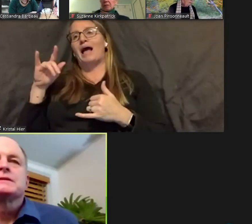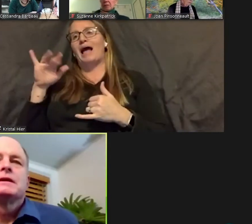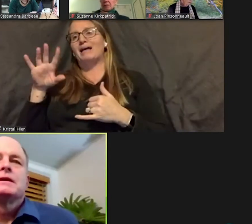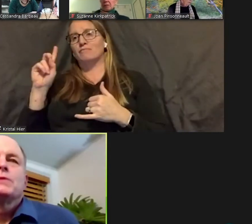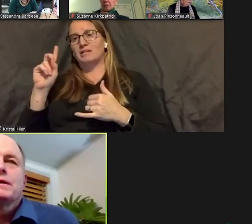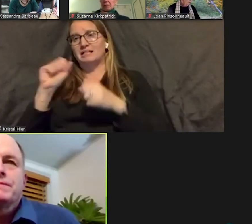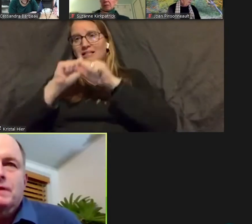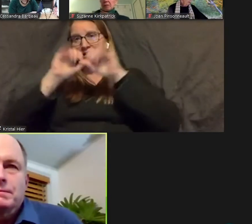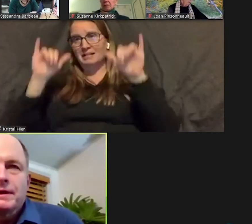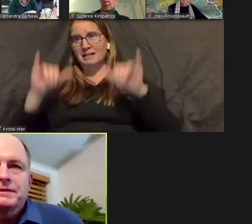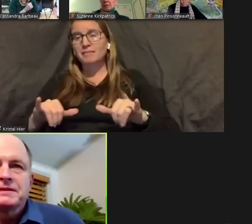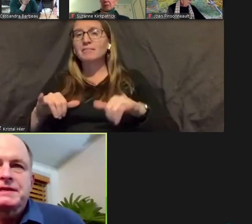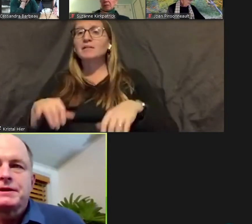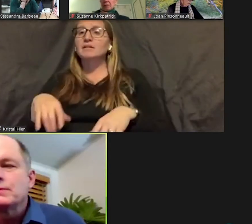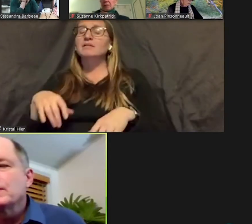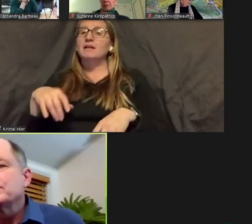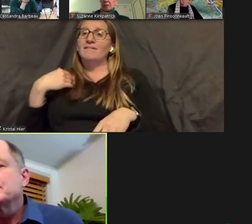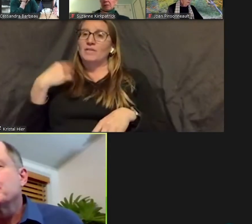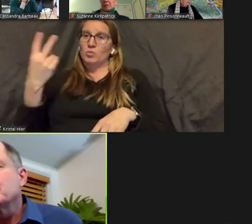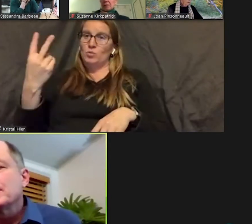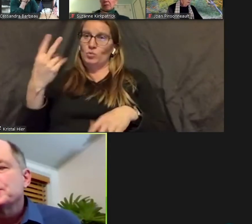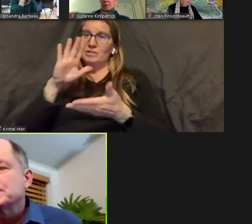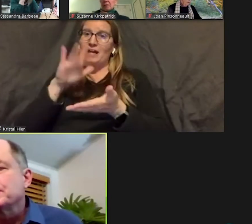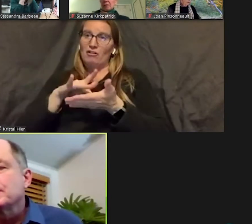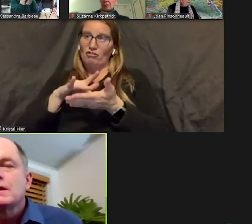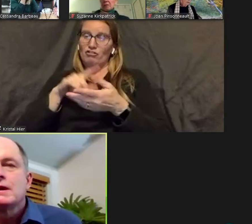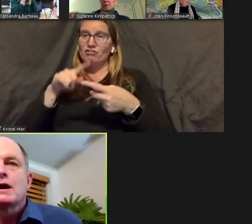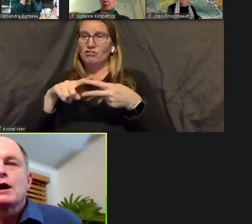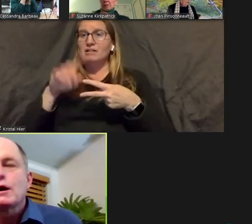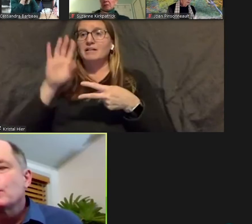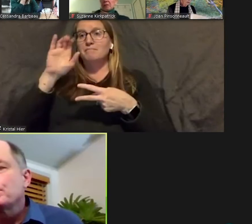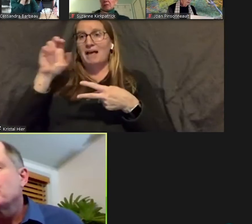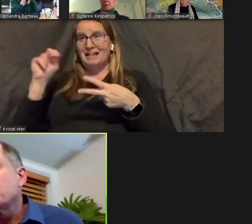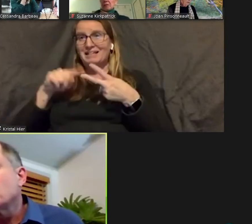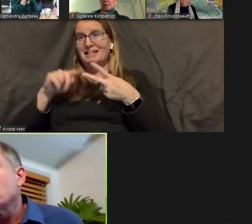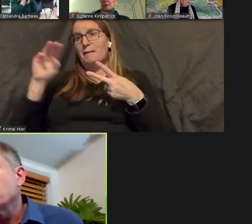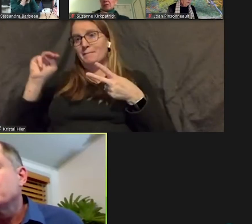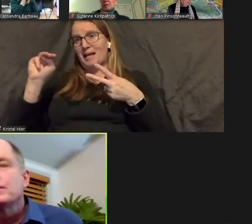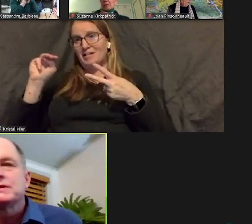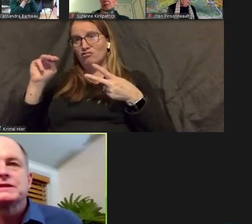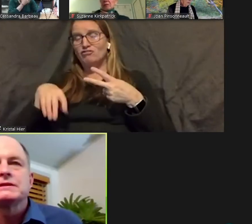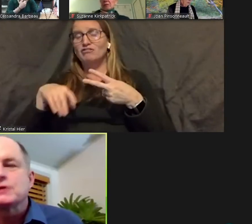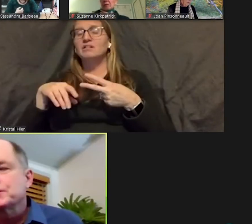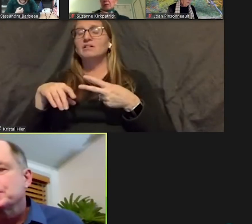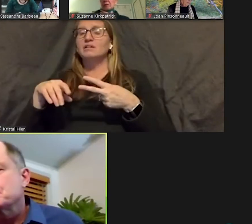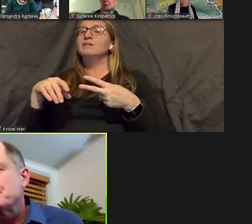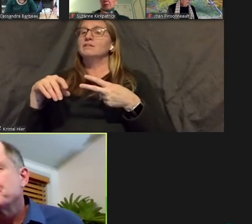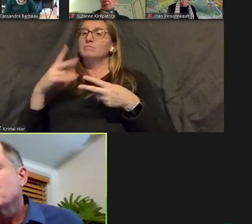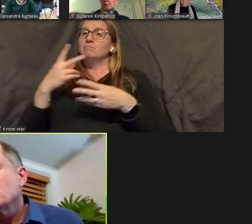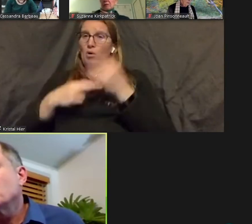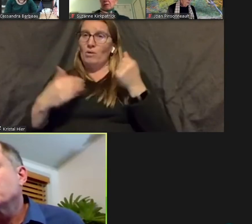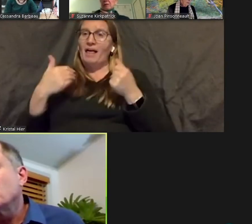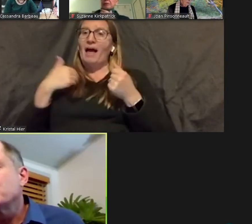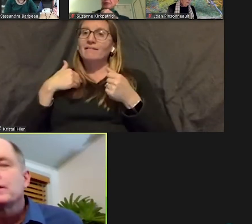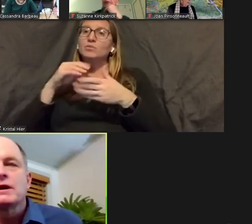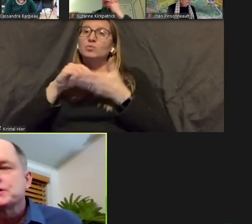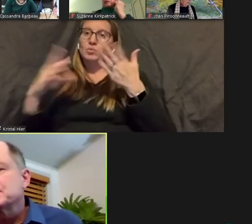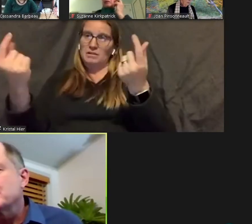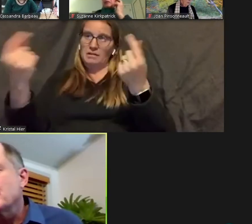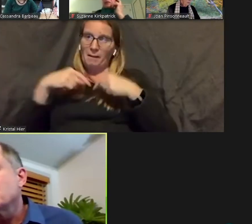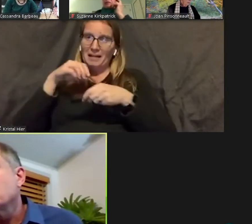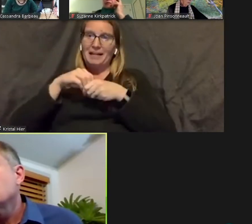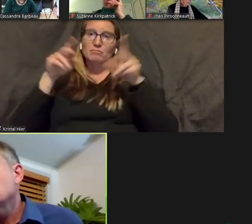of our centers, we have our Bennington Center and we have a center in Manchester, are open for in-person instruction with